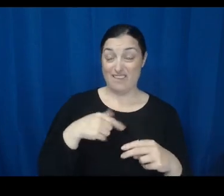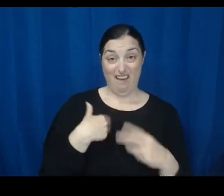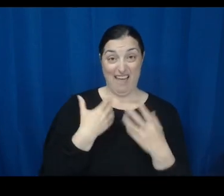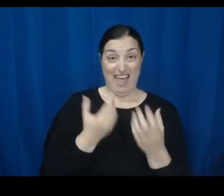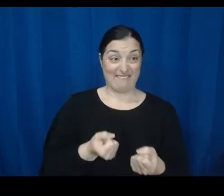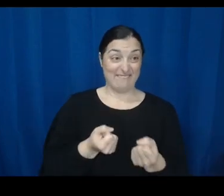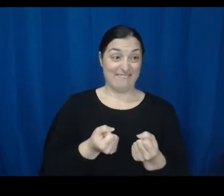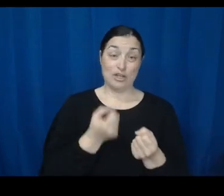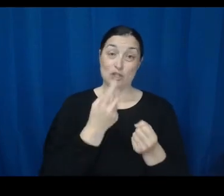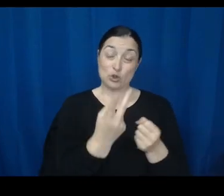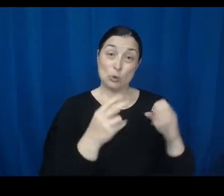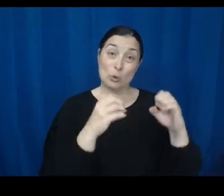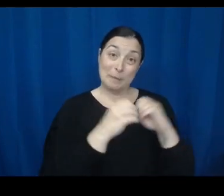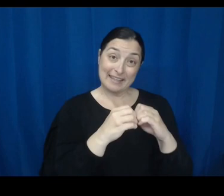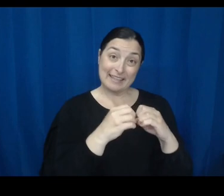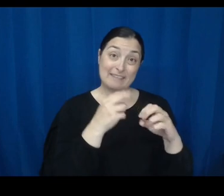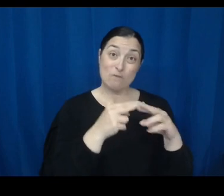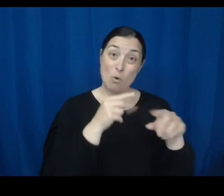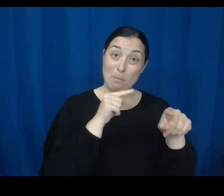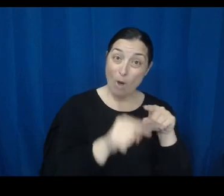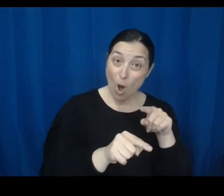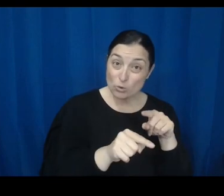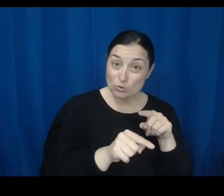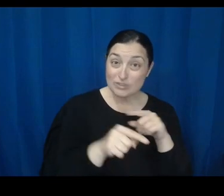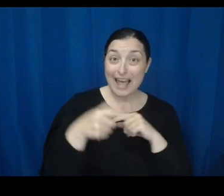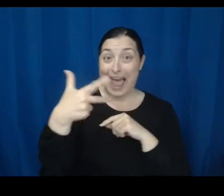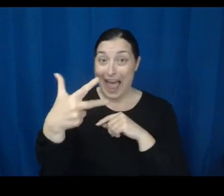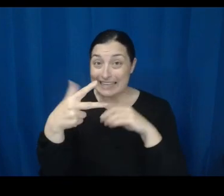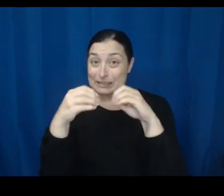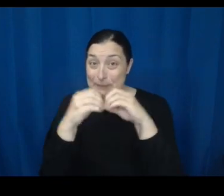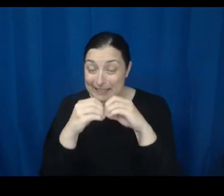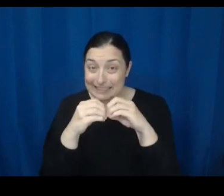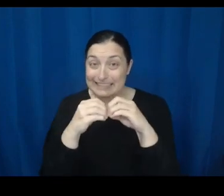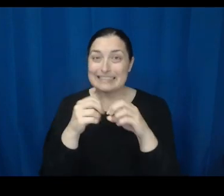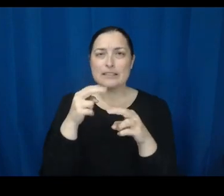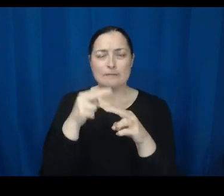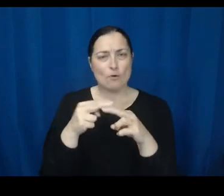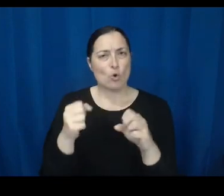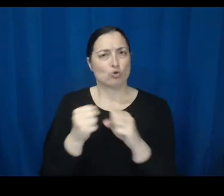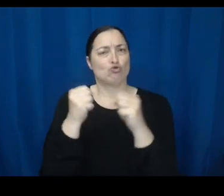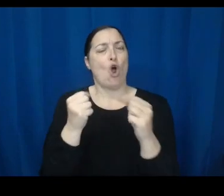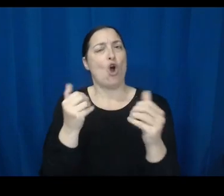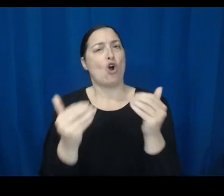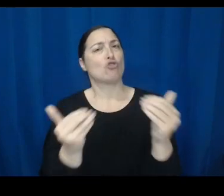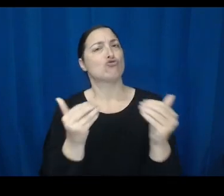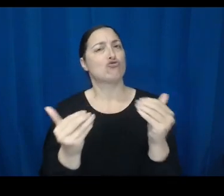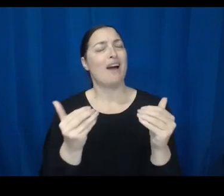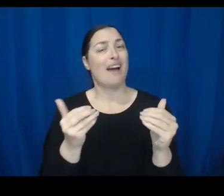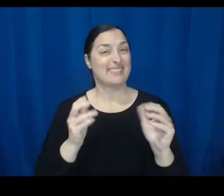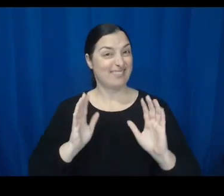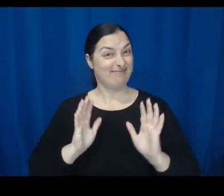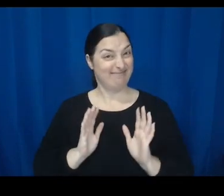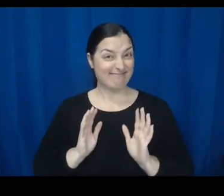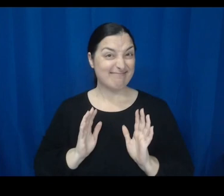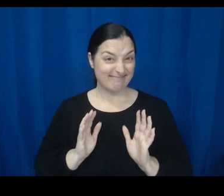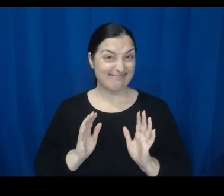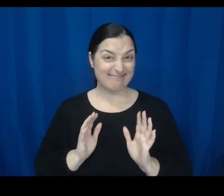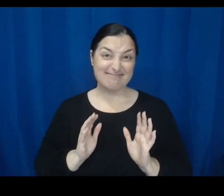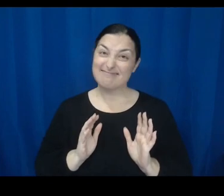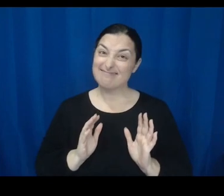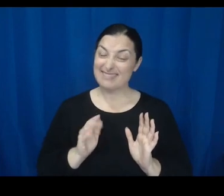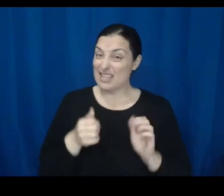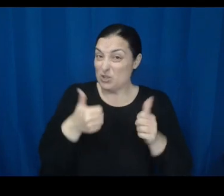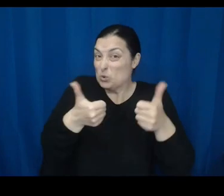doing most of the sketch and then the 8B for bringing in some strong areas of contrast. Like, those, some of those are great places to start if